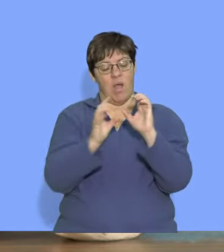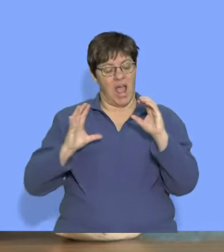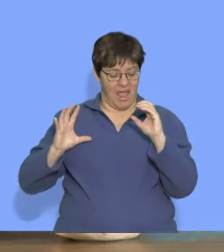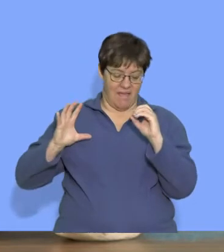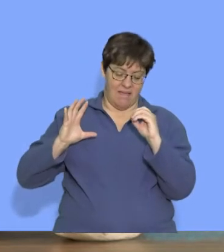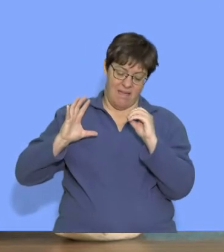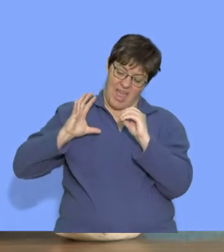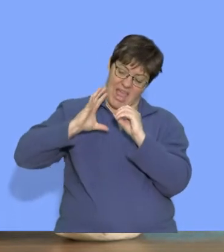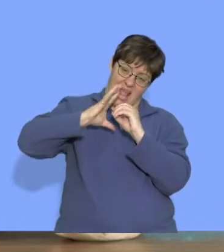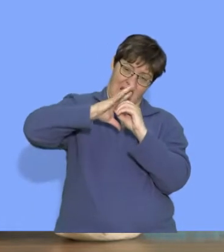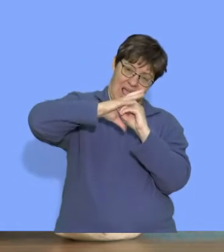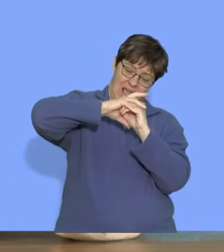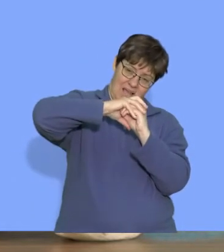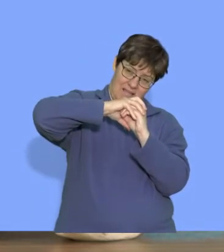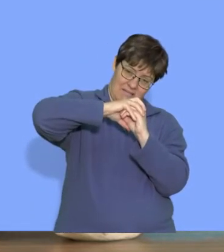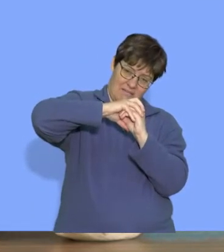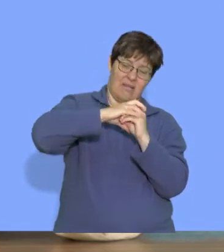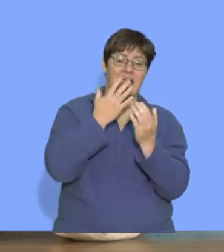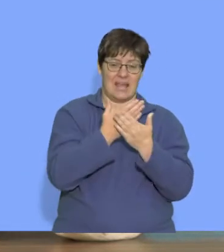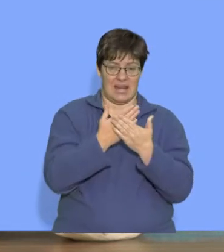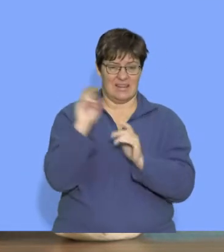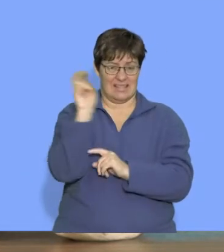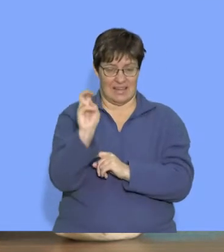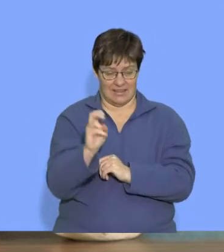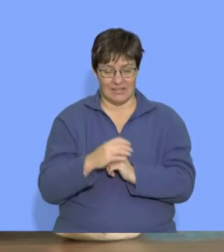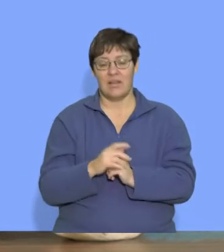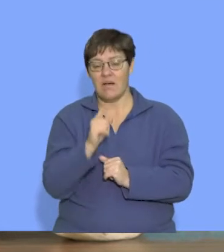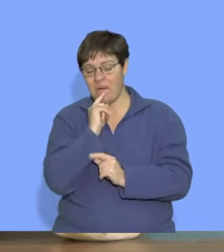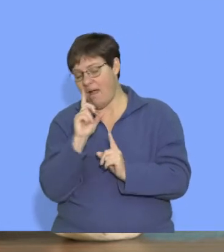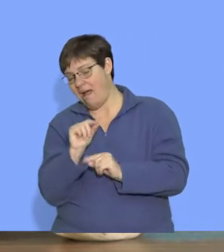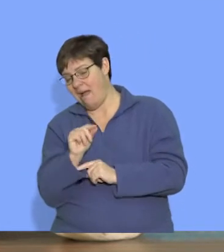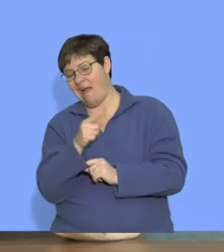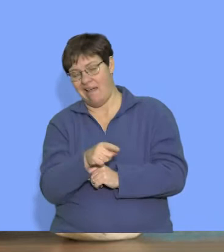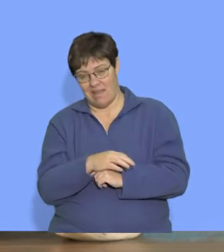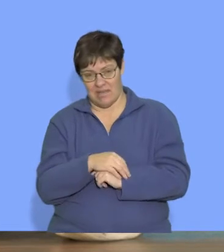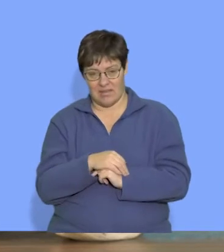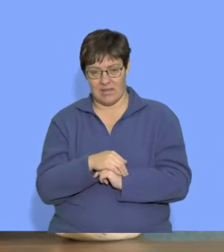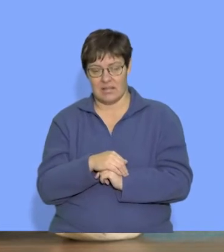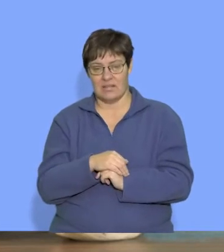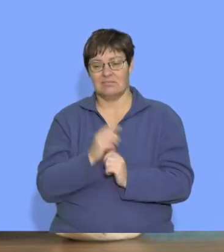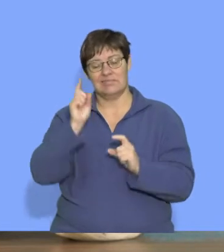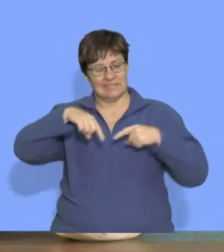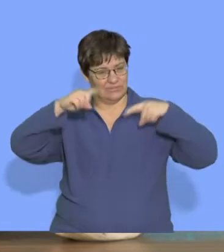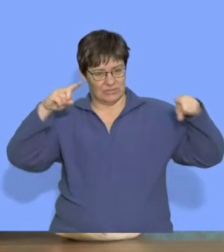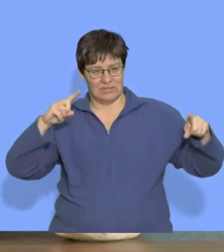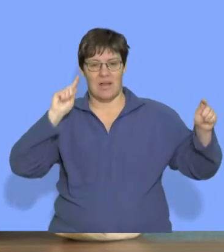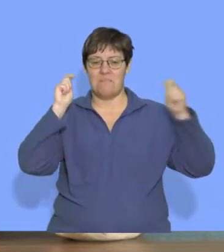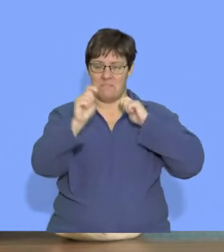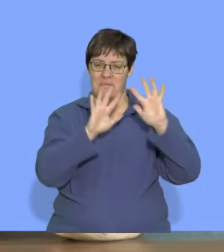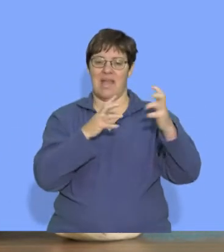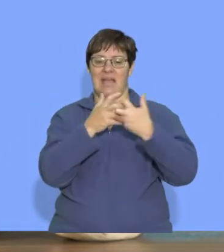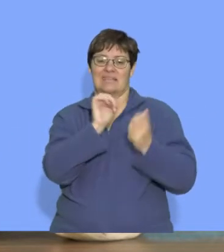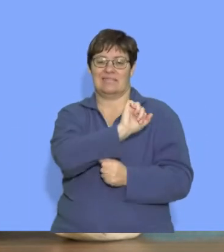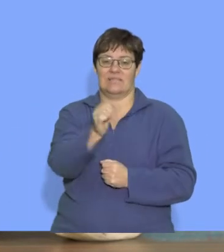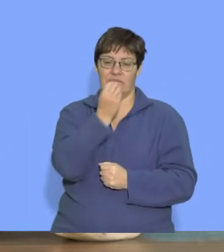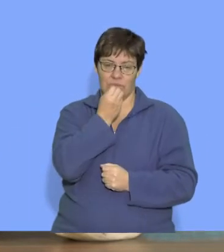to most of herbivores and carnivores. And that's an interesting example of being able to look at how different animals are